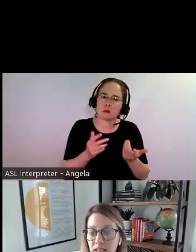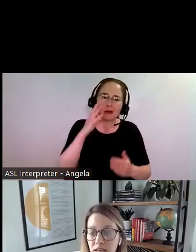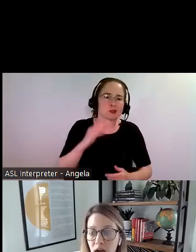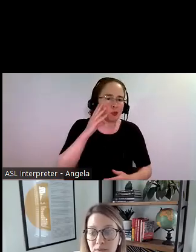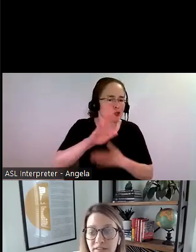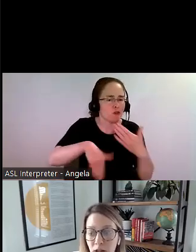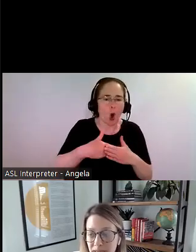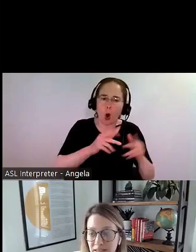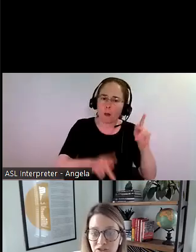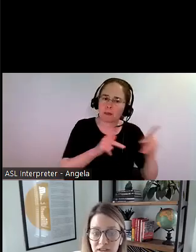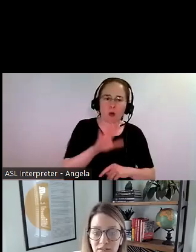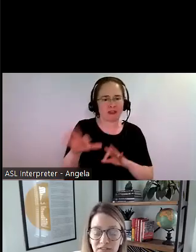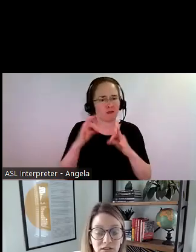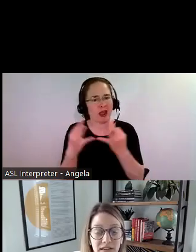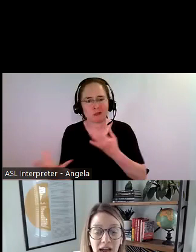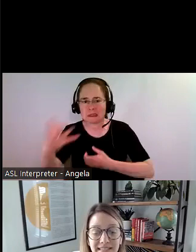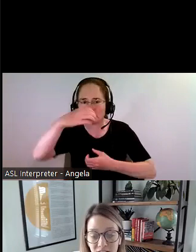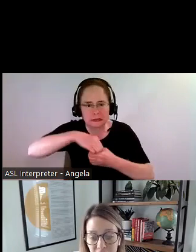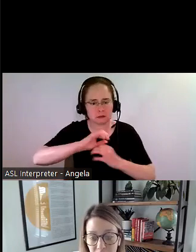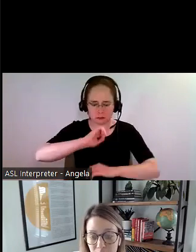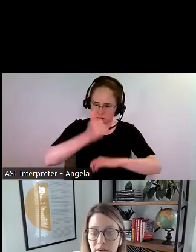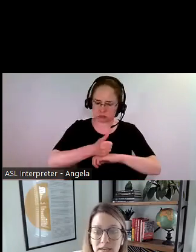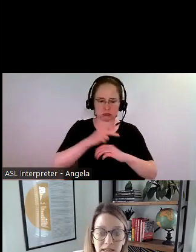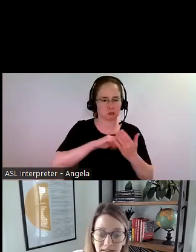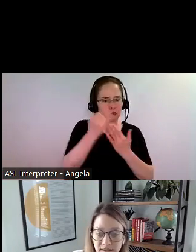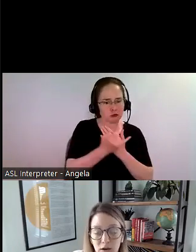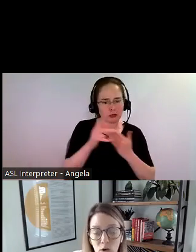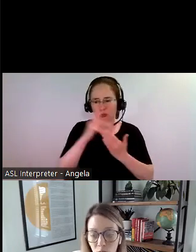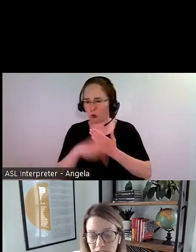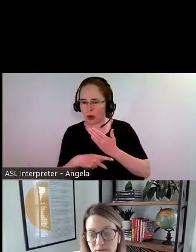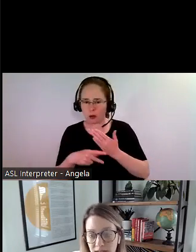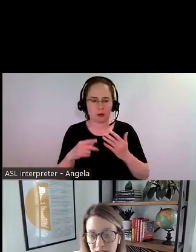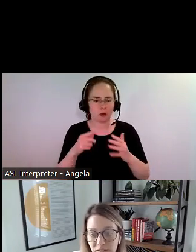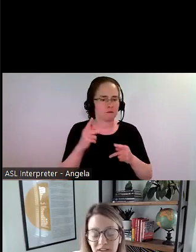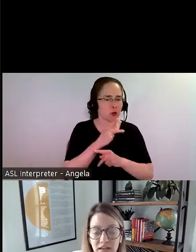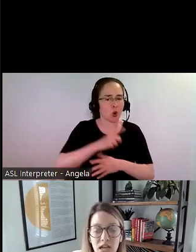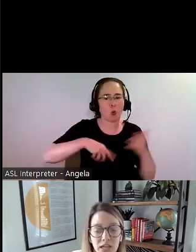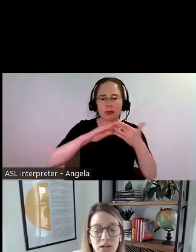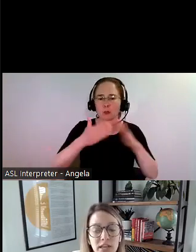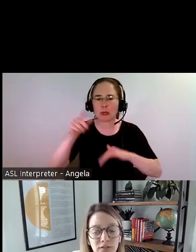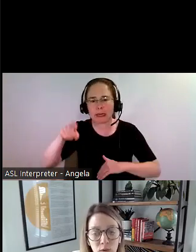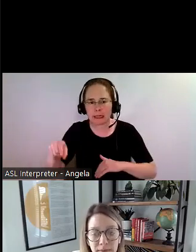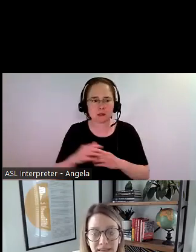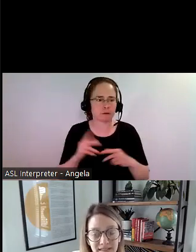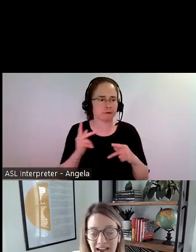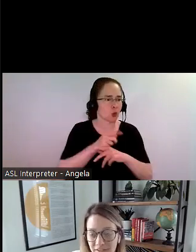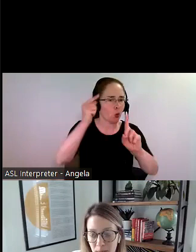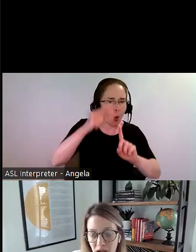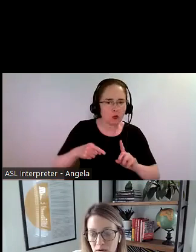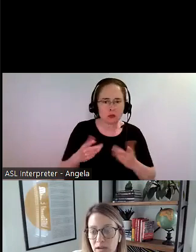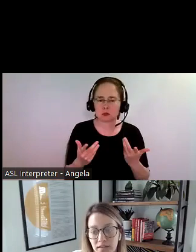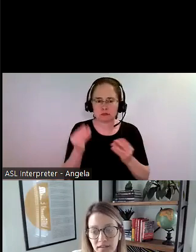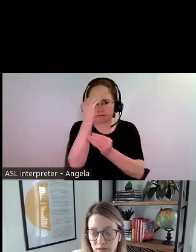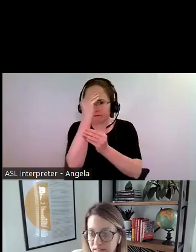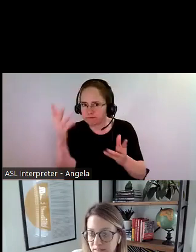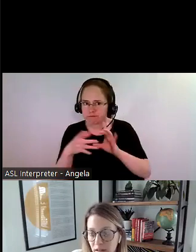families, in developing initiatives, in identifying community needs and goals and objectives, and informing the